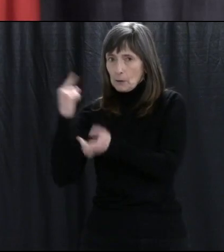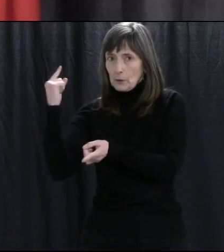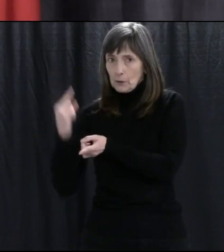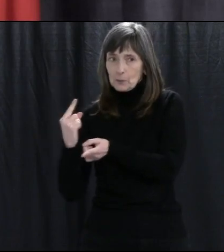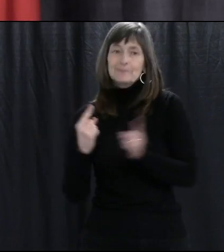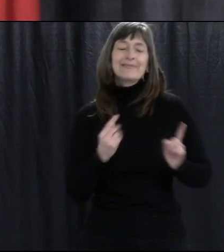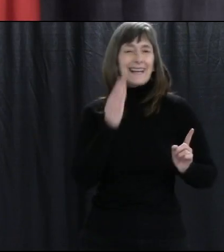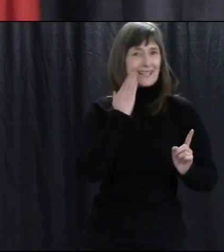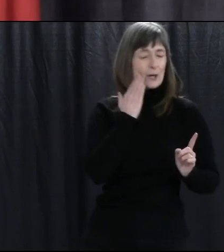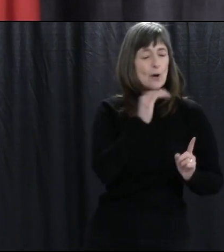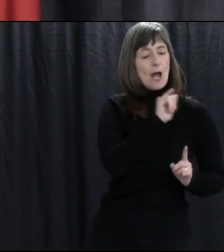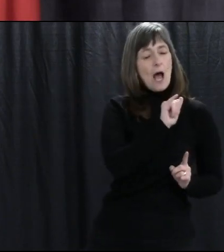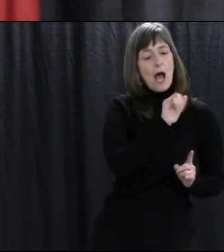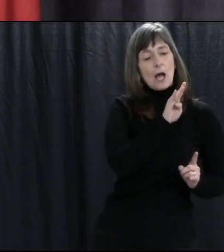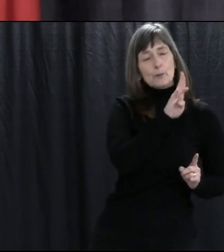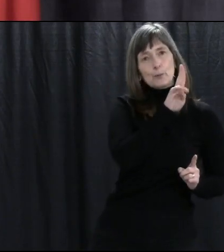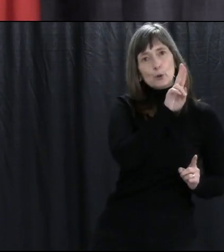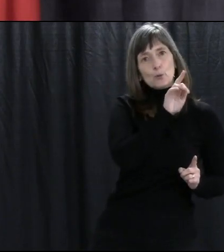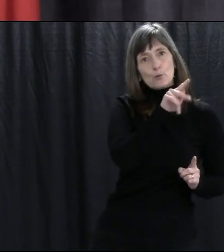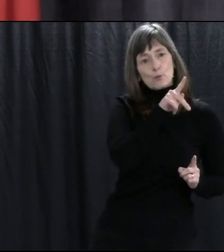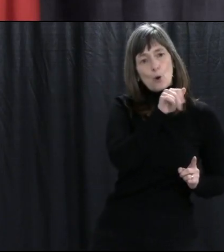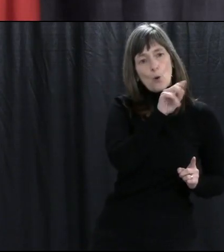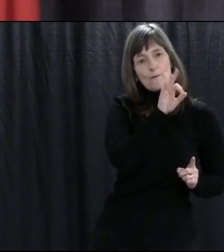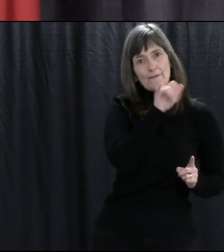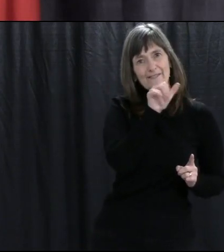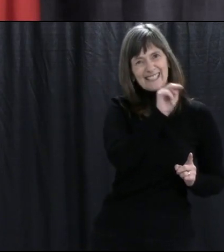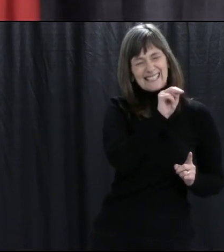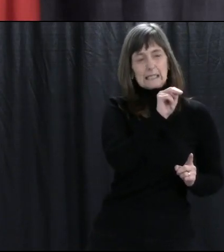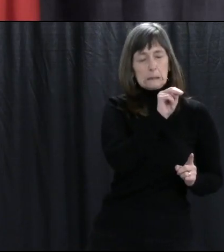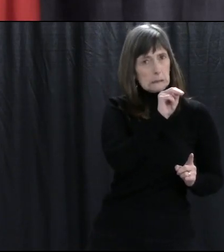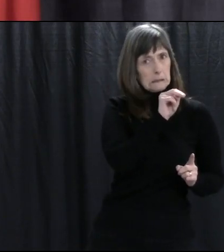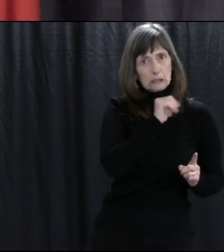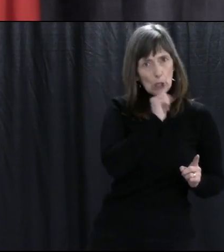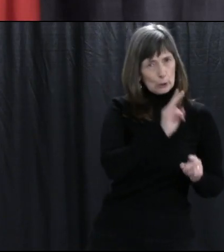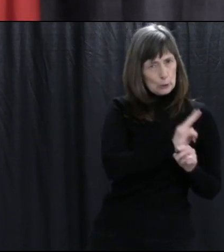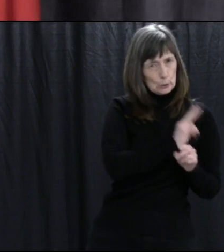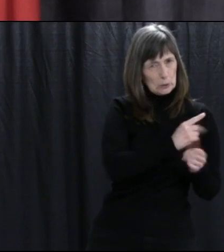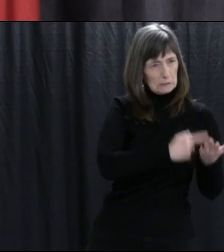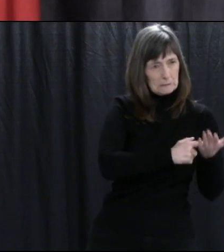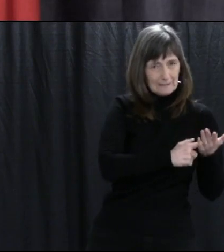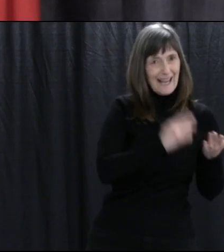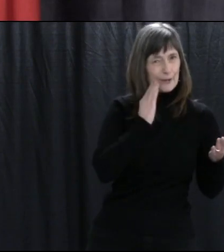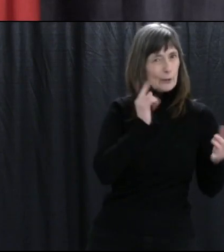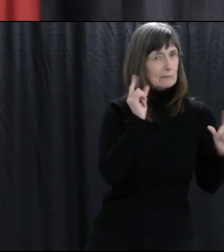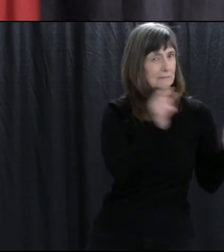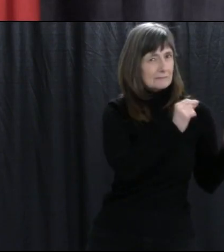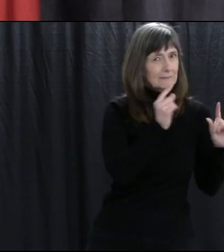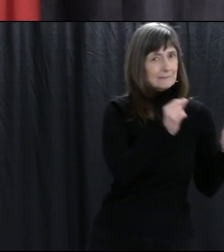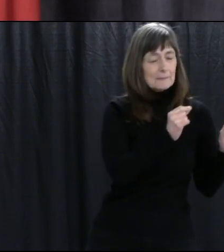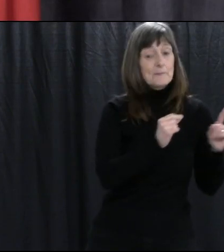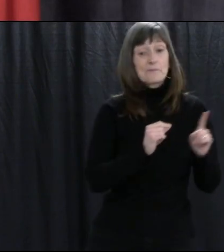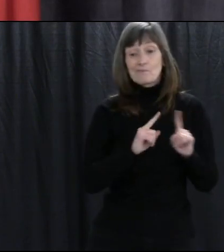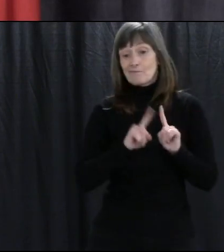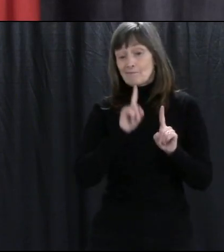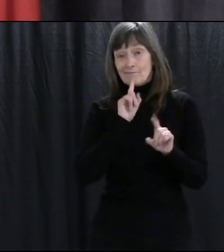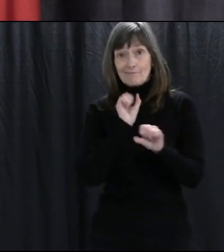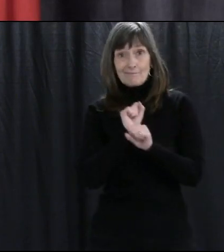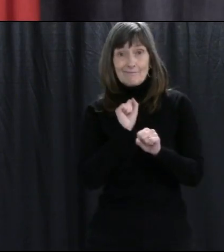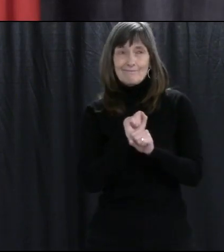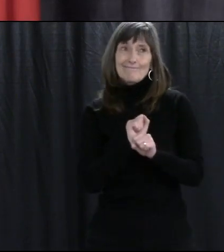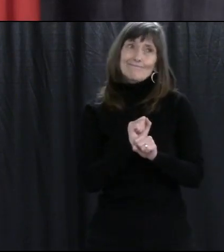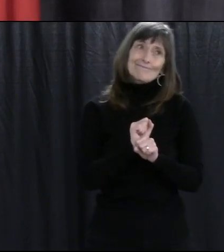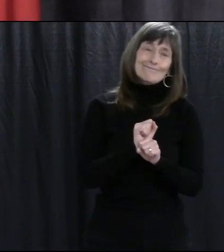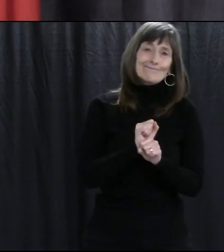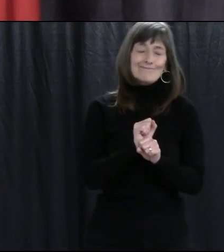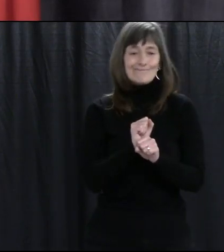discussions about ibuprofen and the effect of that. The evidence is not, it's not